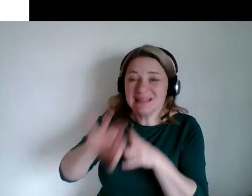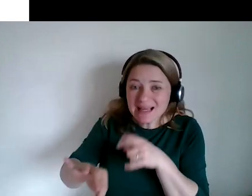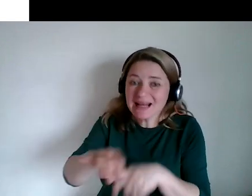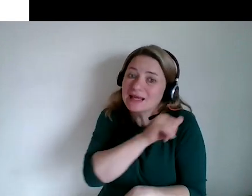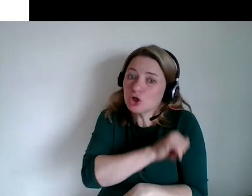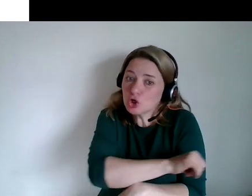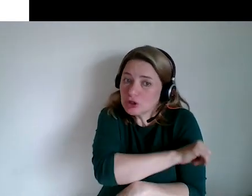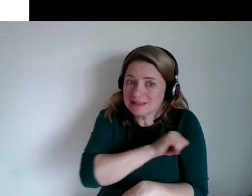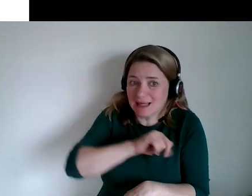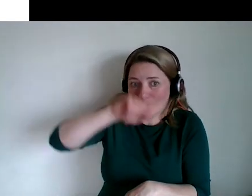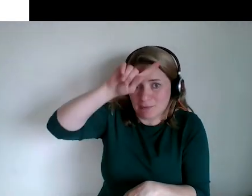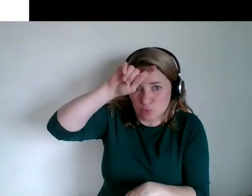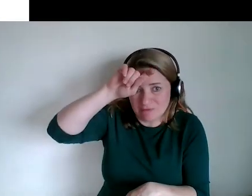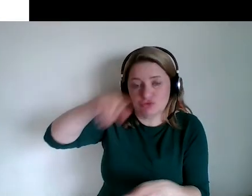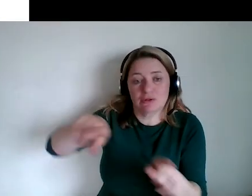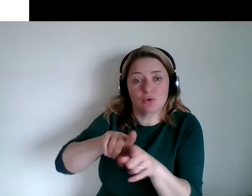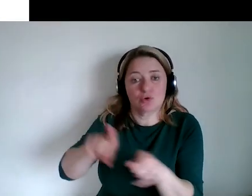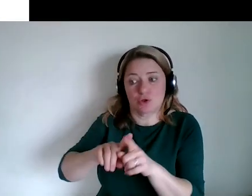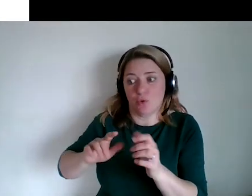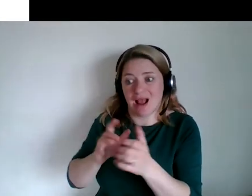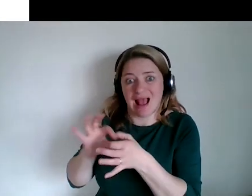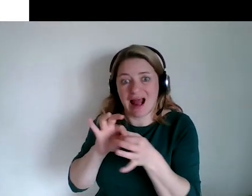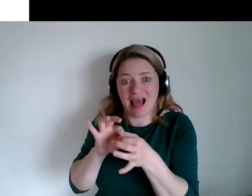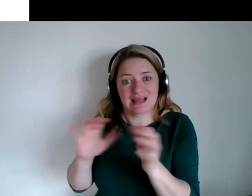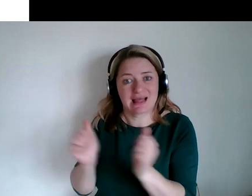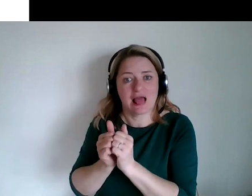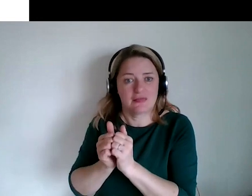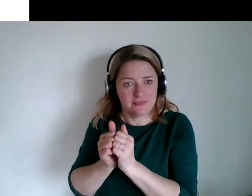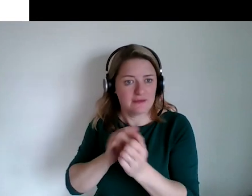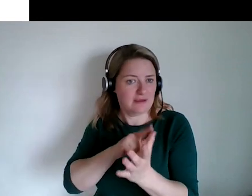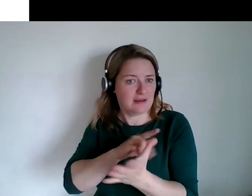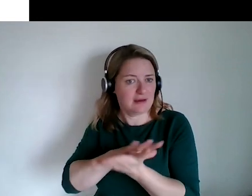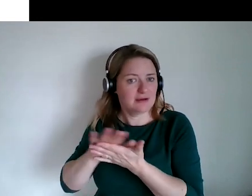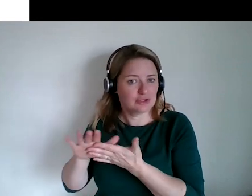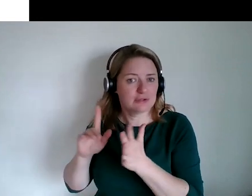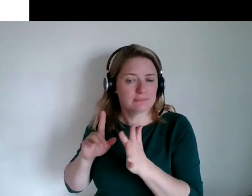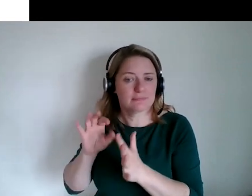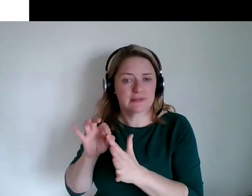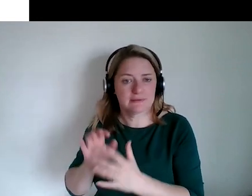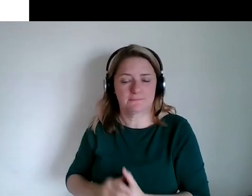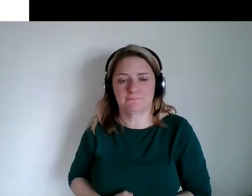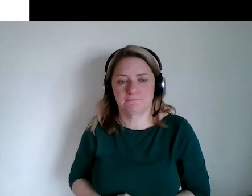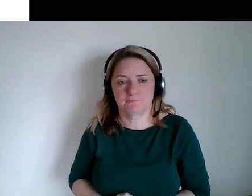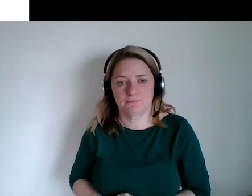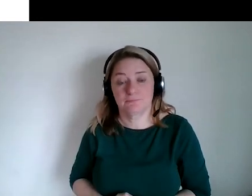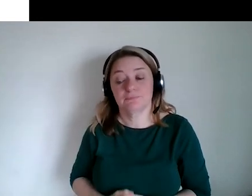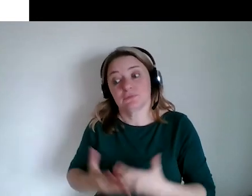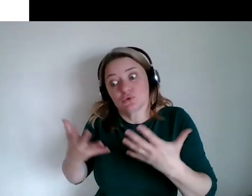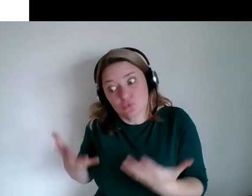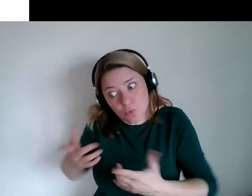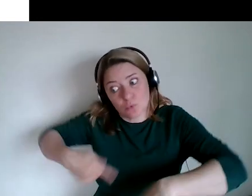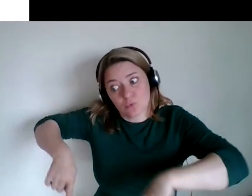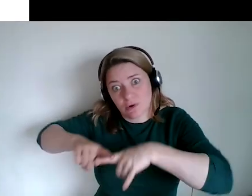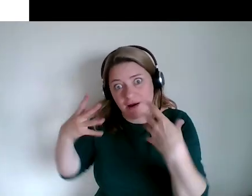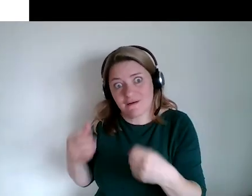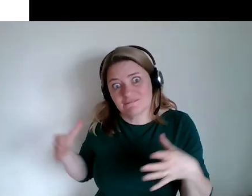nursing, midwifery, and allied health professionals. We've generated wide interest in clinical education research, but now we